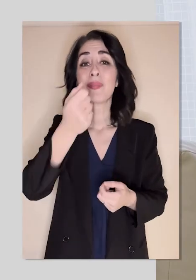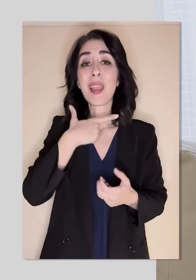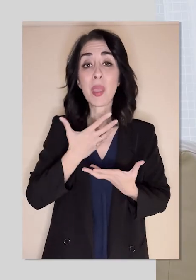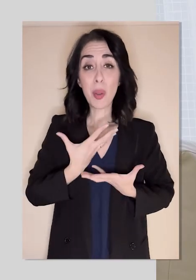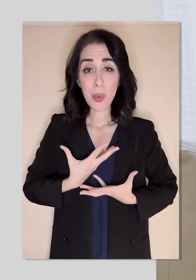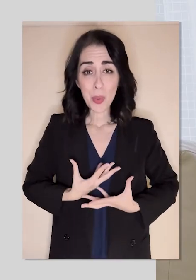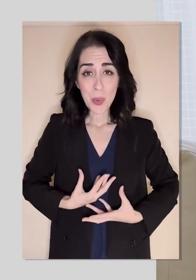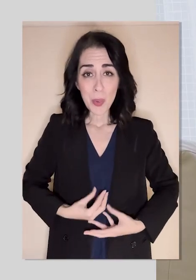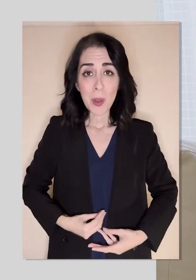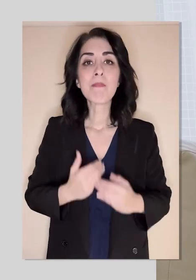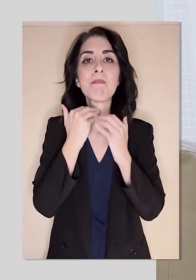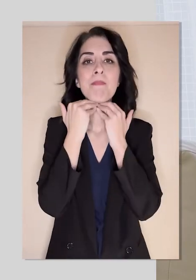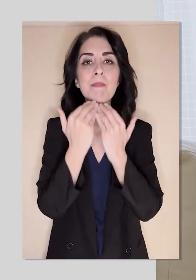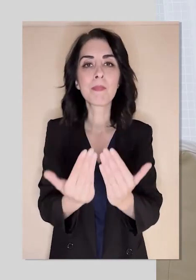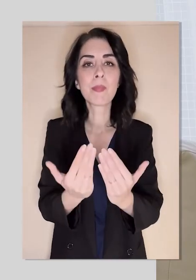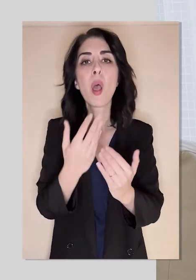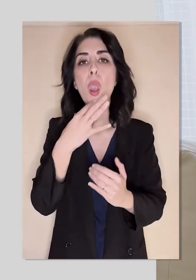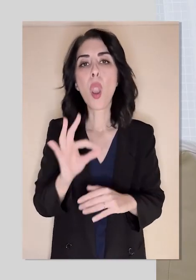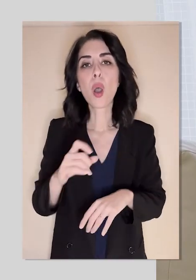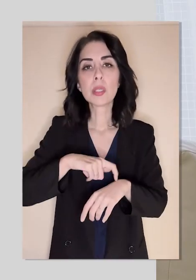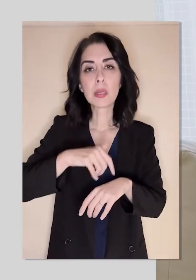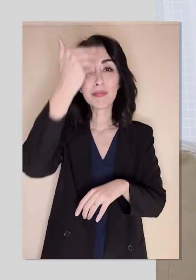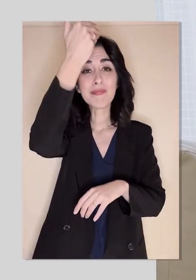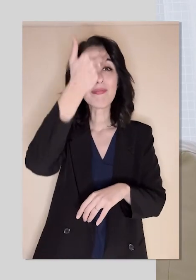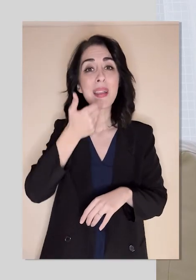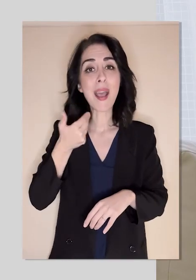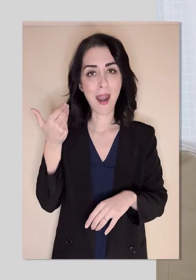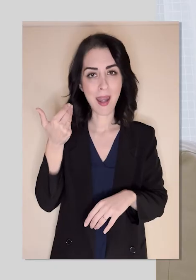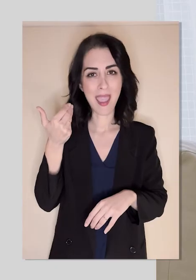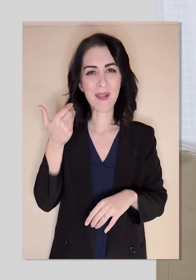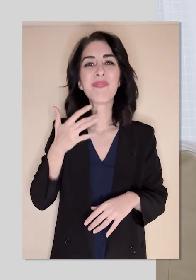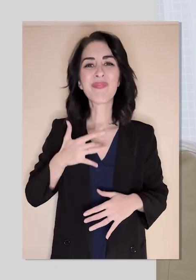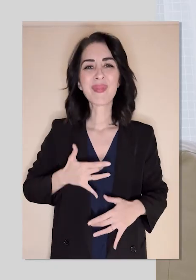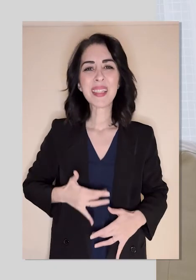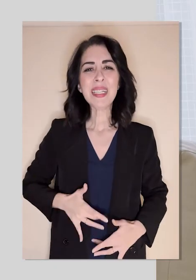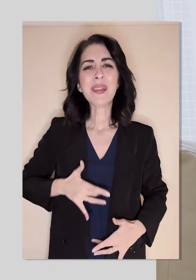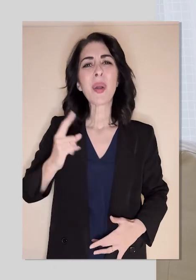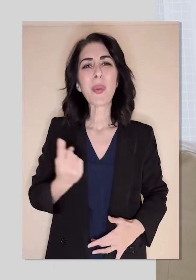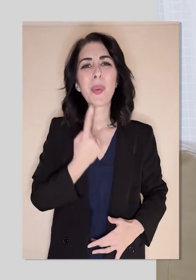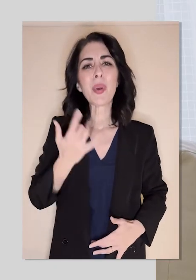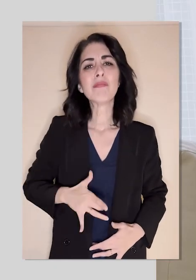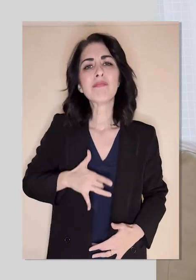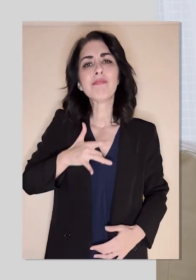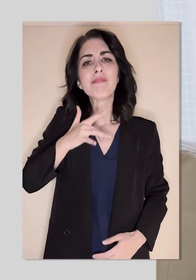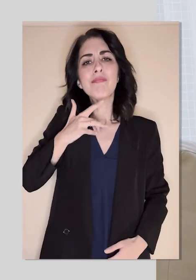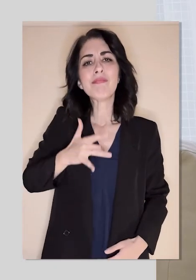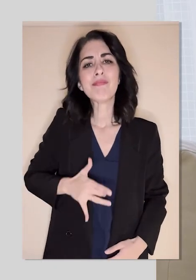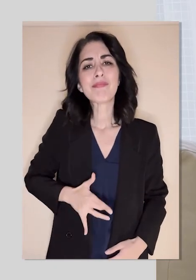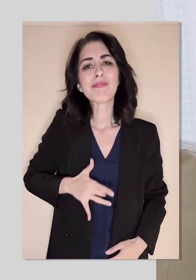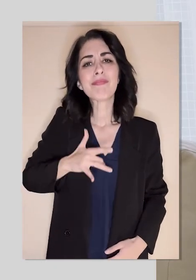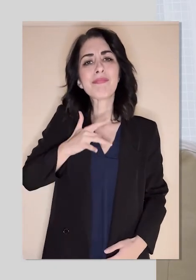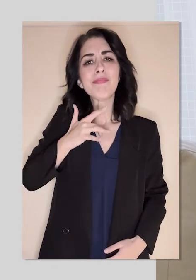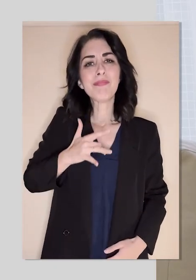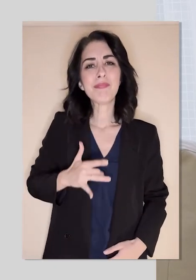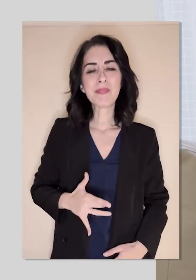in migraine is the gastrointestinal tract doesn't work very well. So people are nauseated, which means things